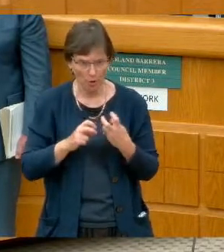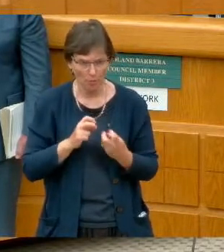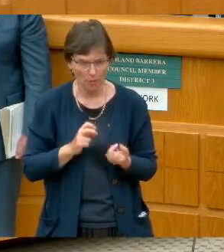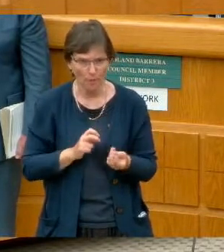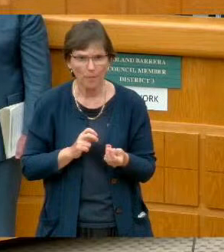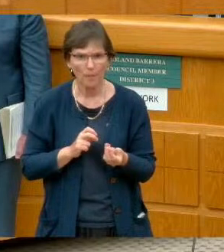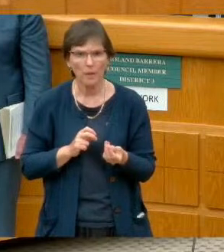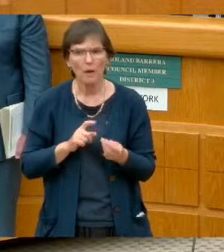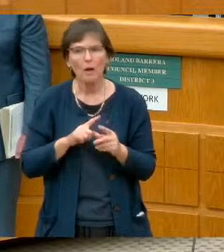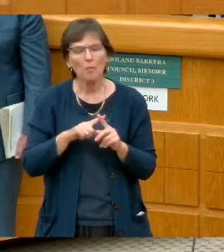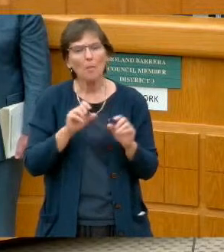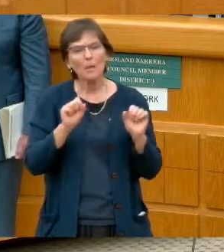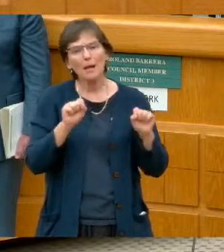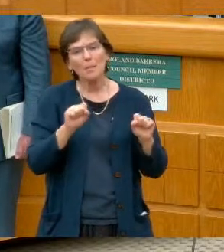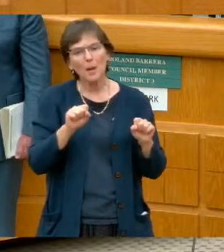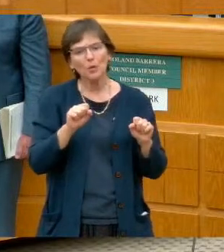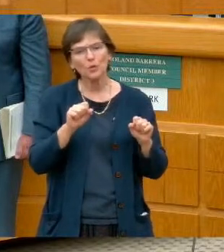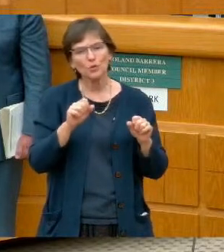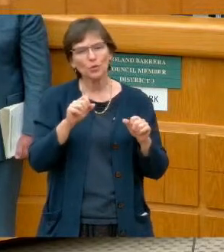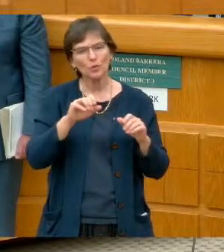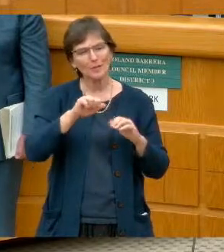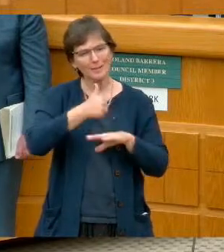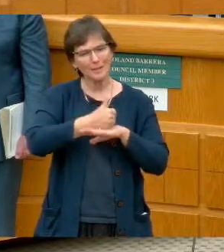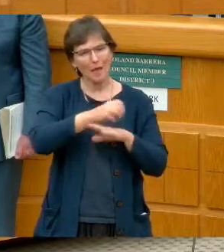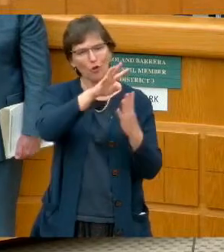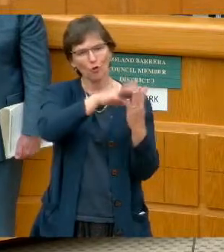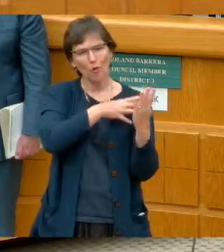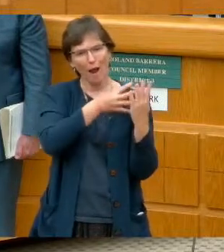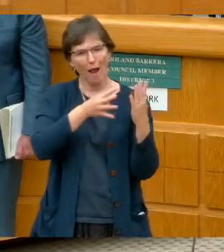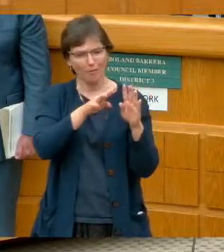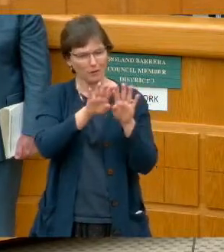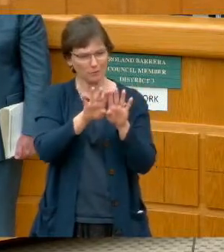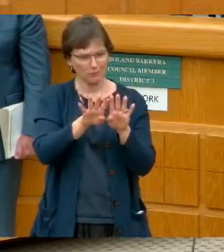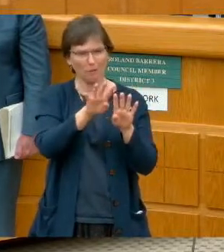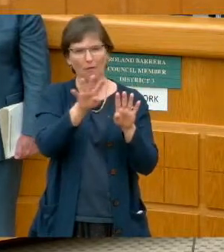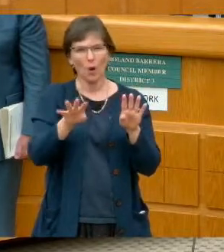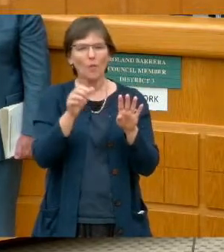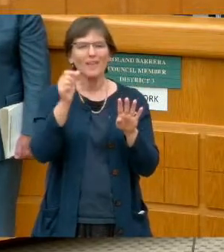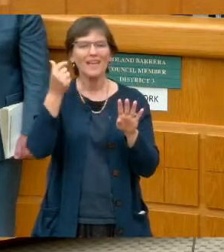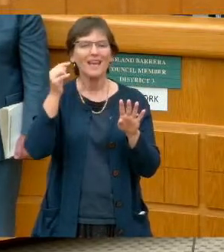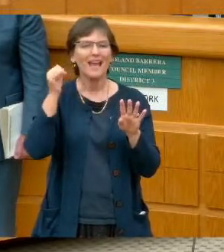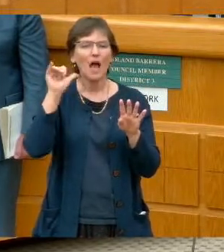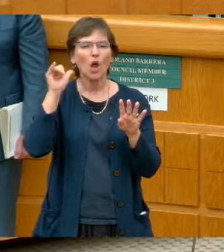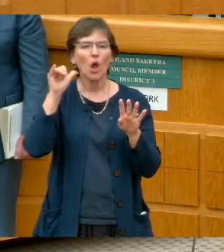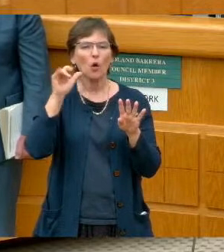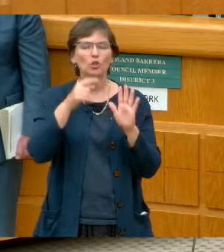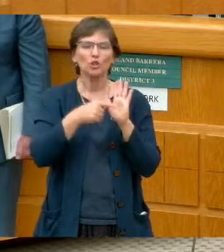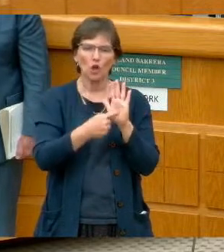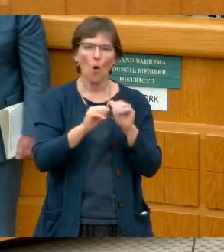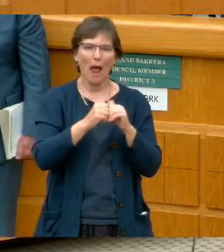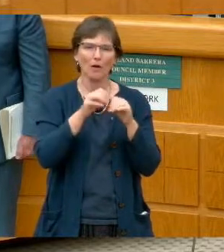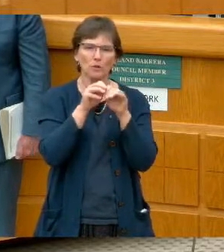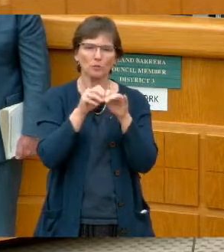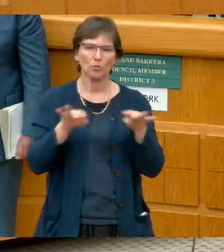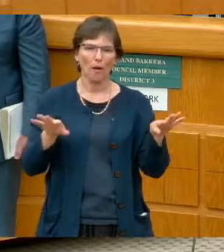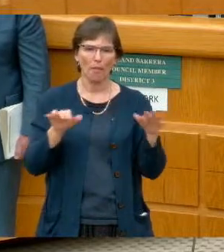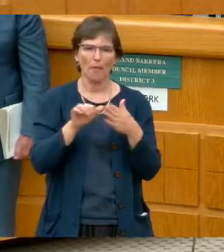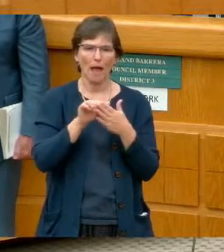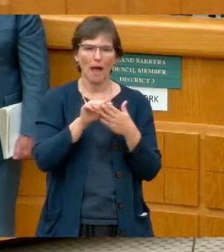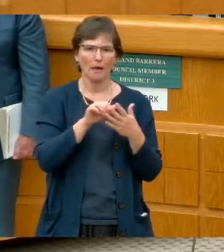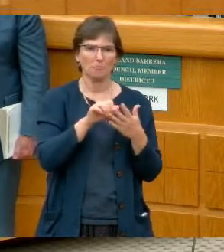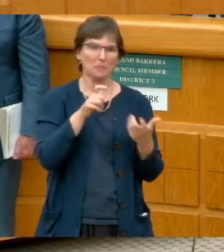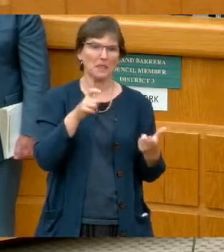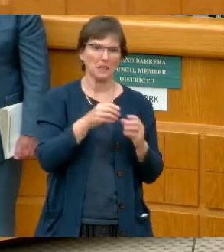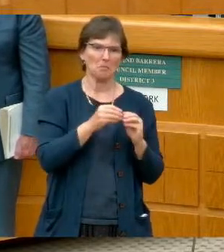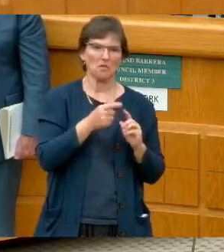but being able to go back and put those numbers where they actually belong with those yellow boxes on the bar graphs, I think is going to be helpful,